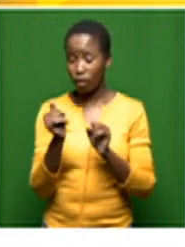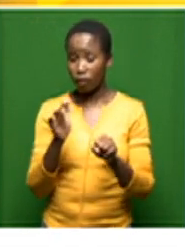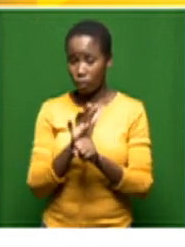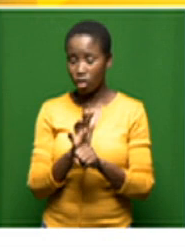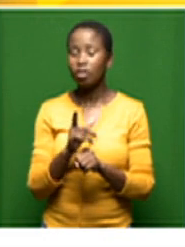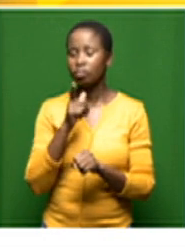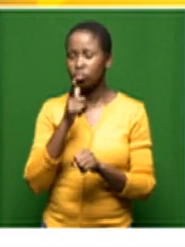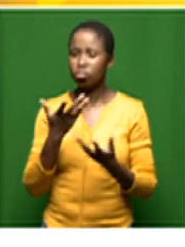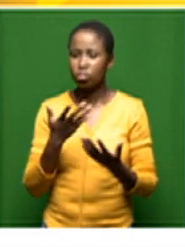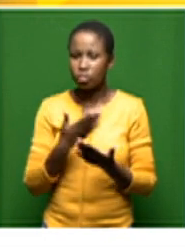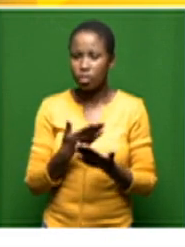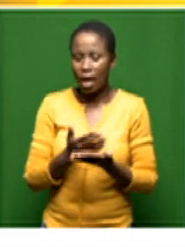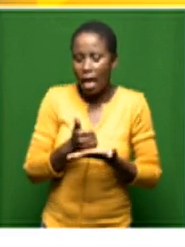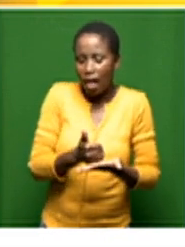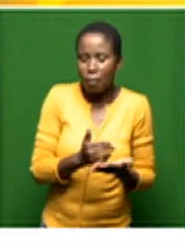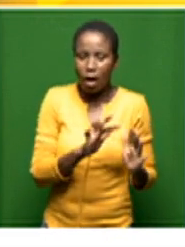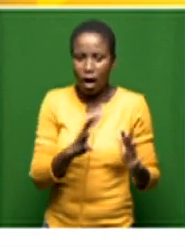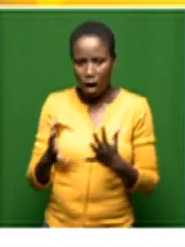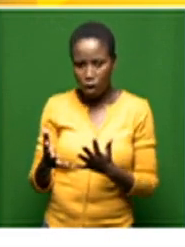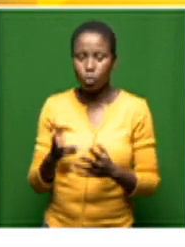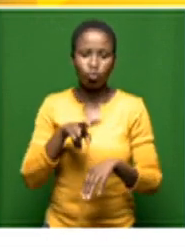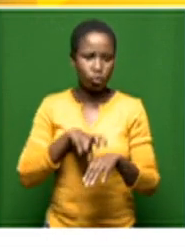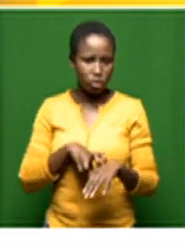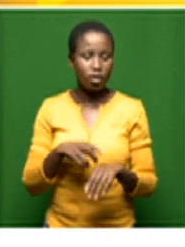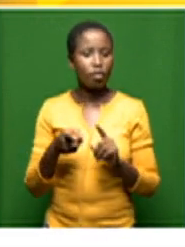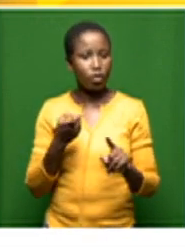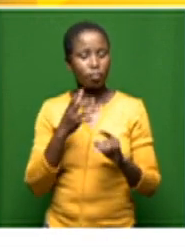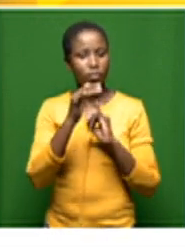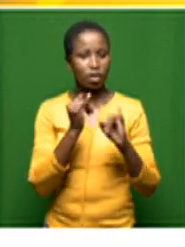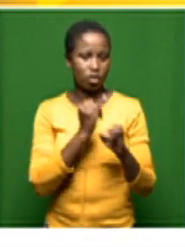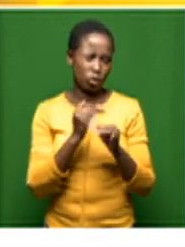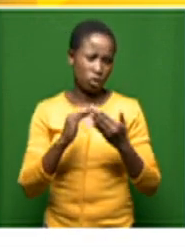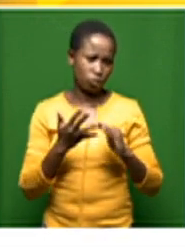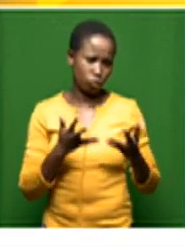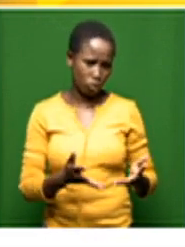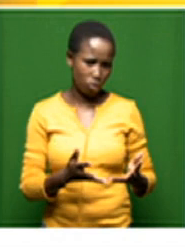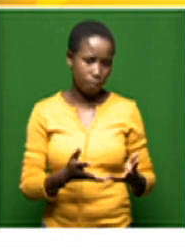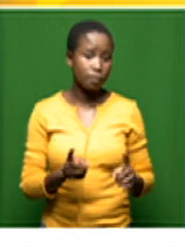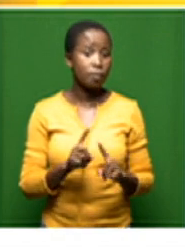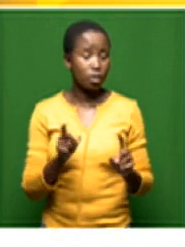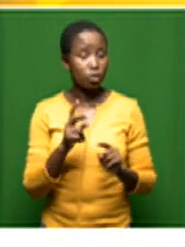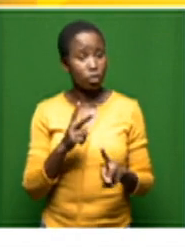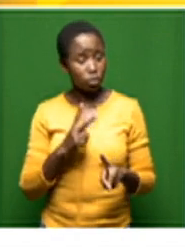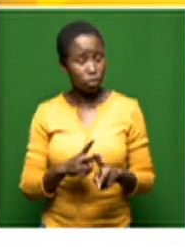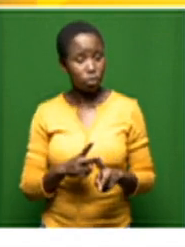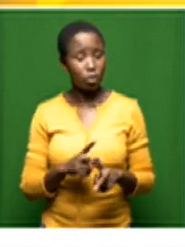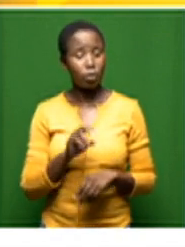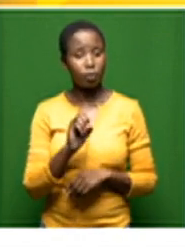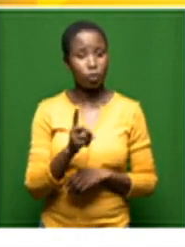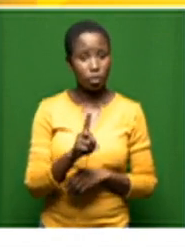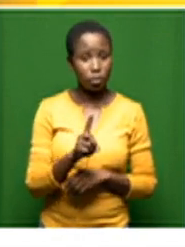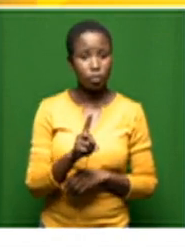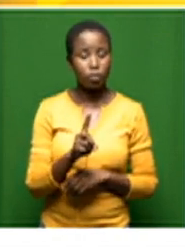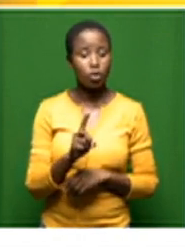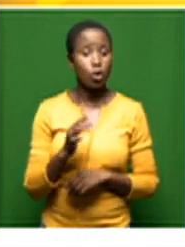of assistance they will need from the international community, but emphasizing or stressing the fact that at the